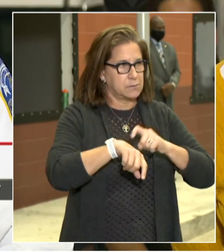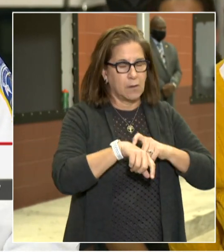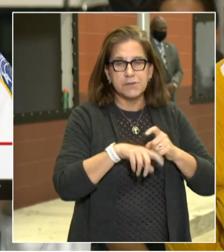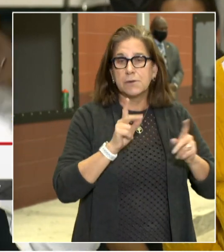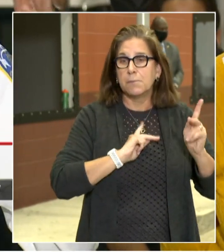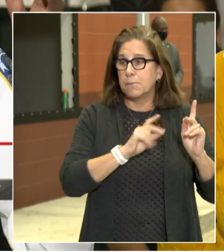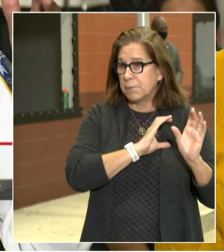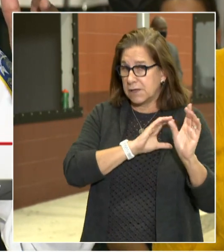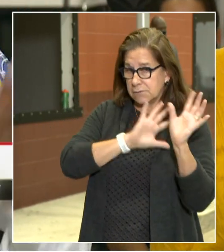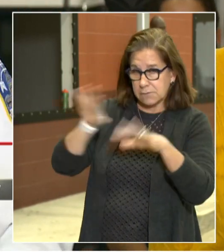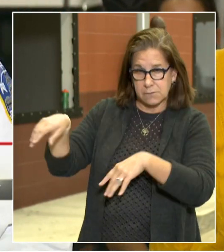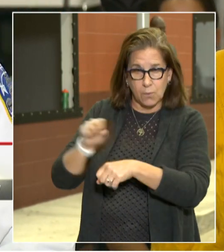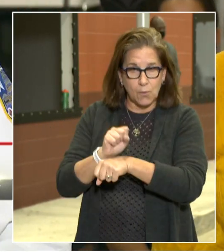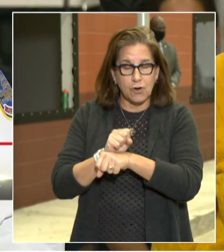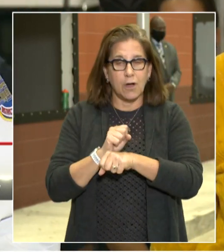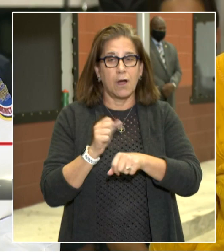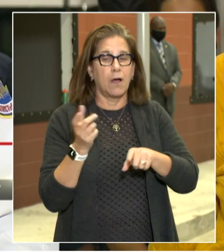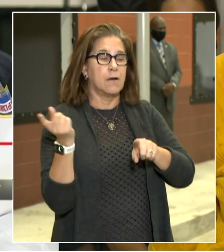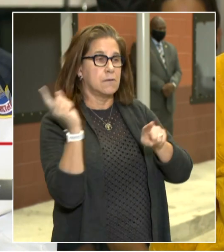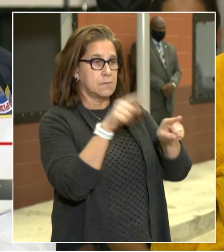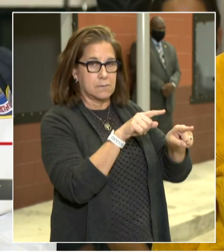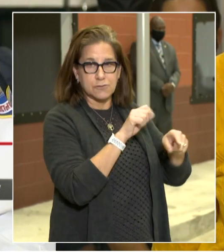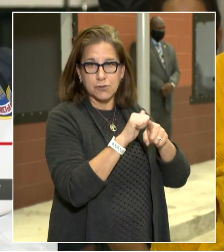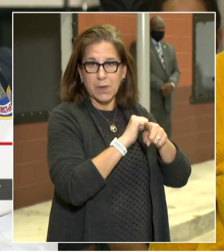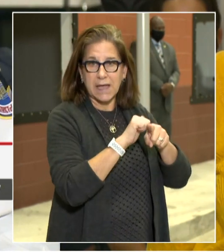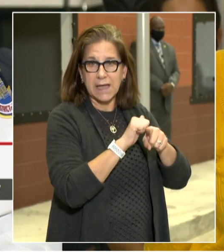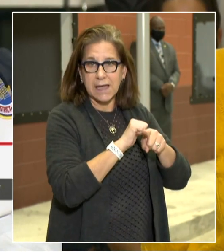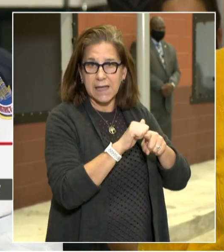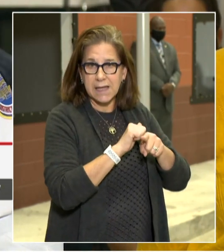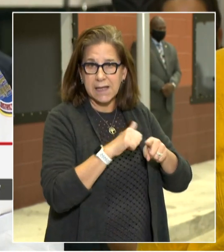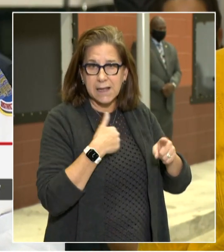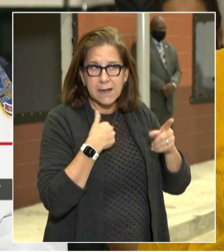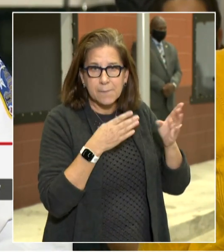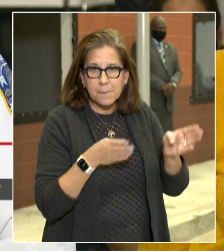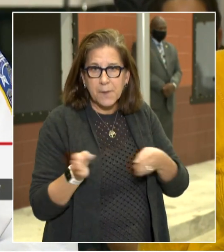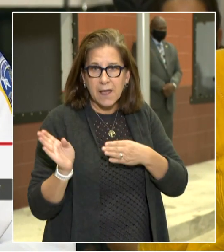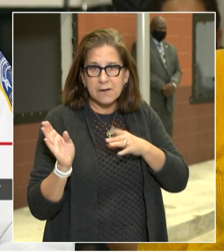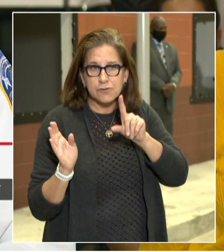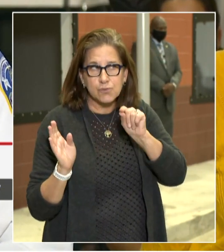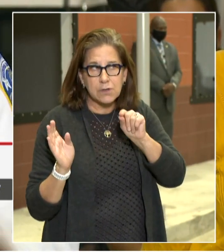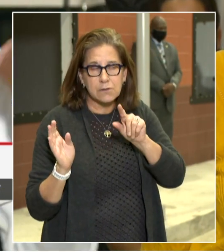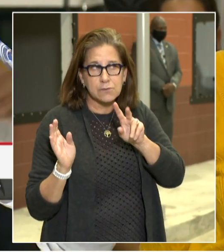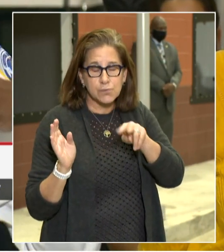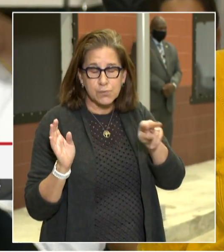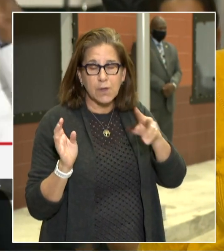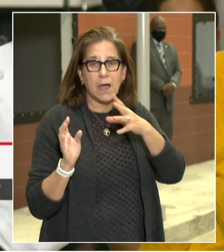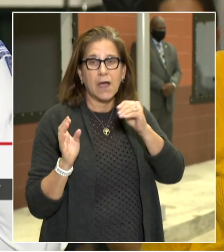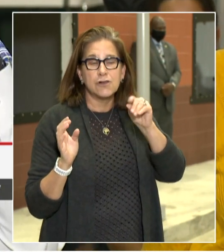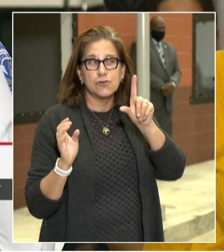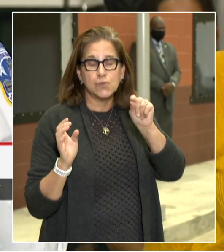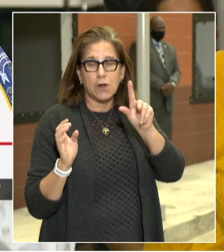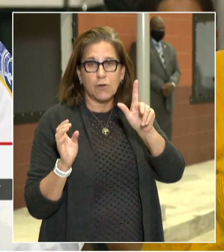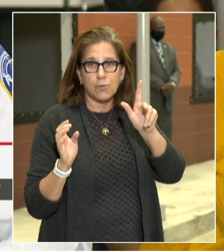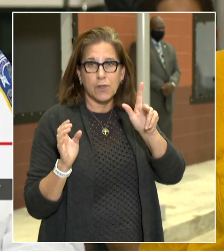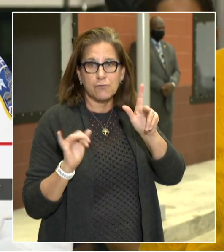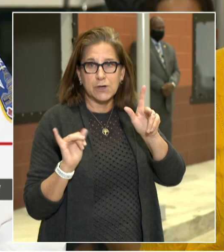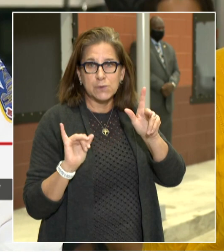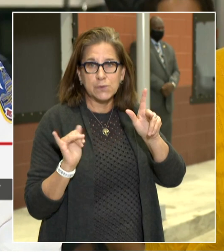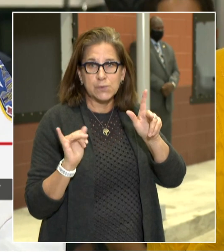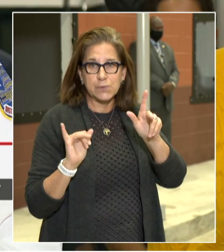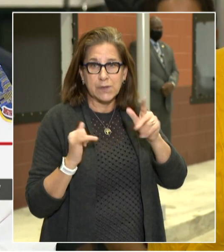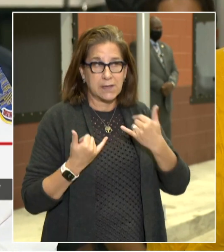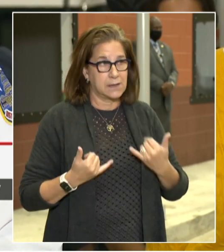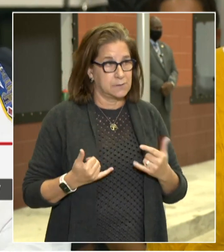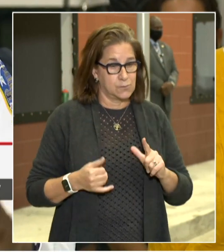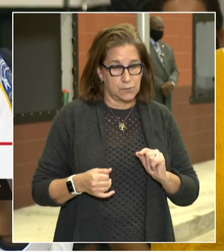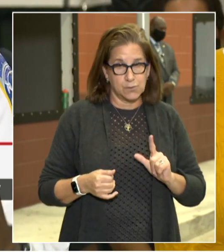training, not for 2022, but what training we'll be doing in 2023, because we're almost in 2022 now. So, you know, we really try to scope it out